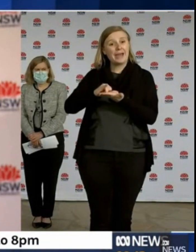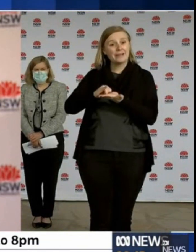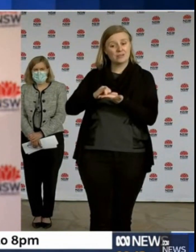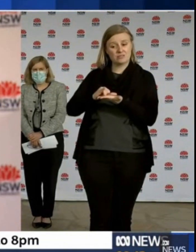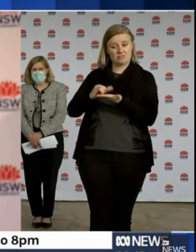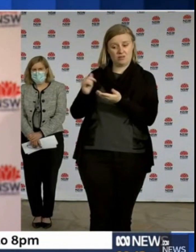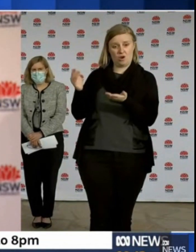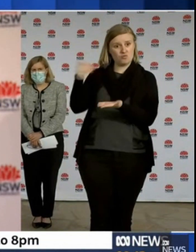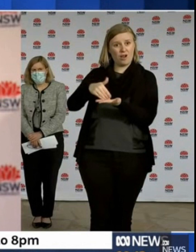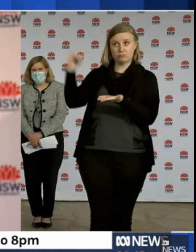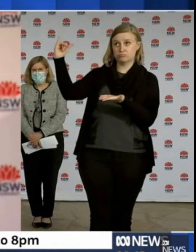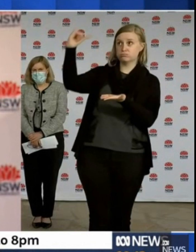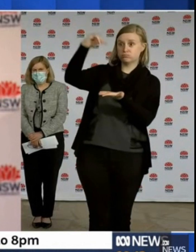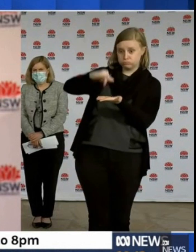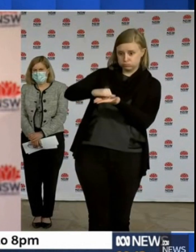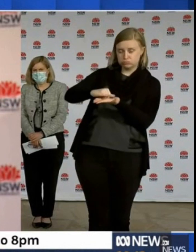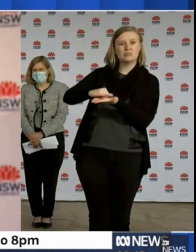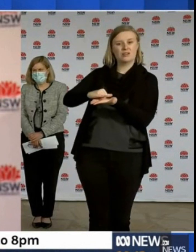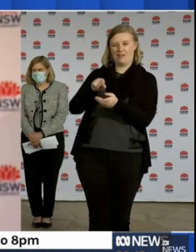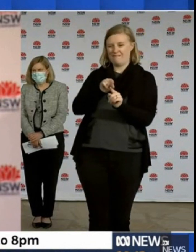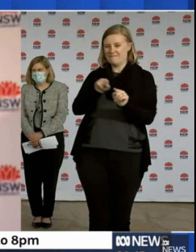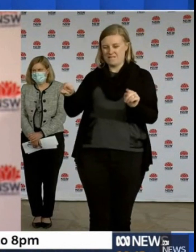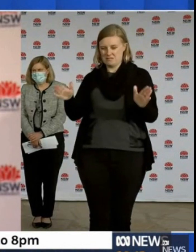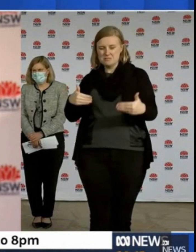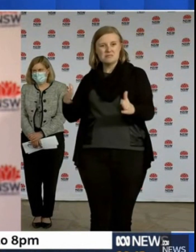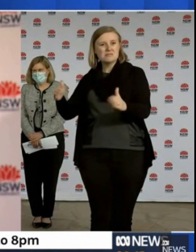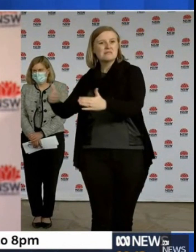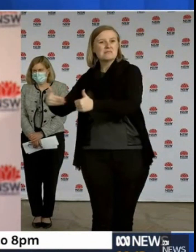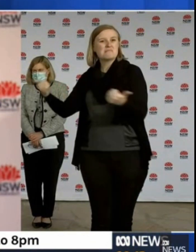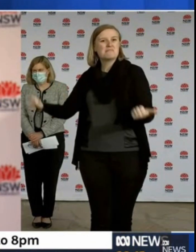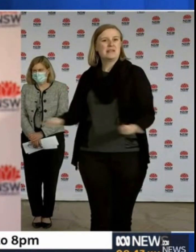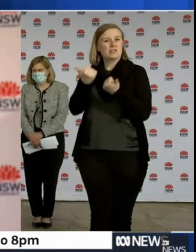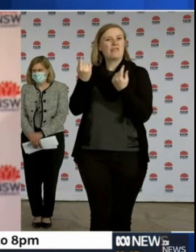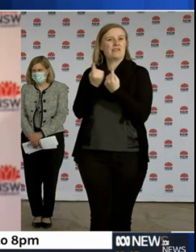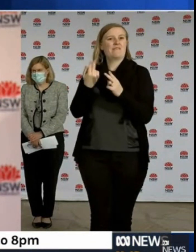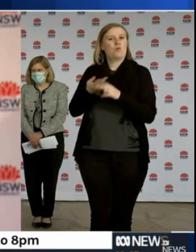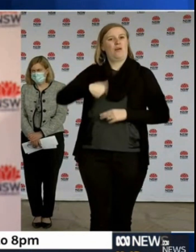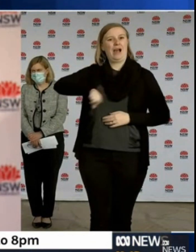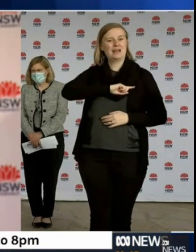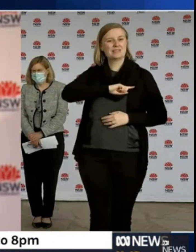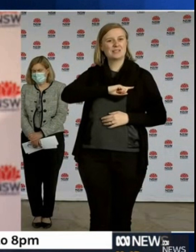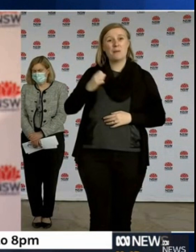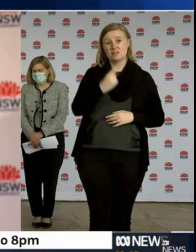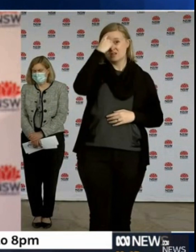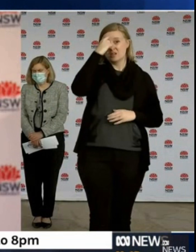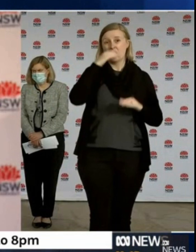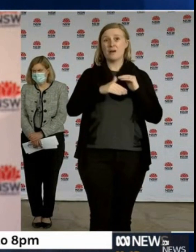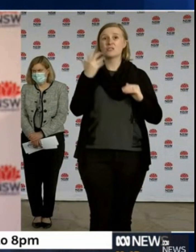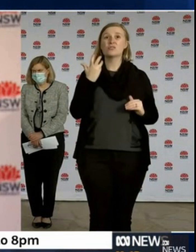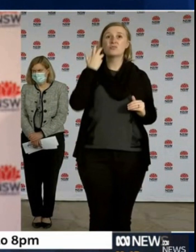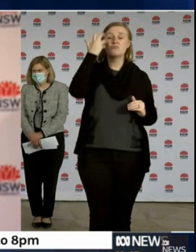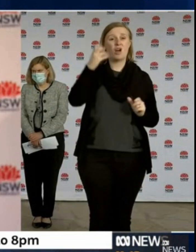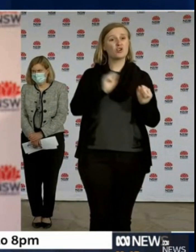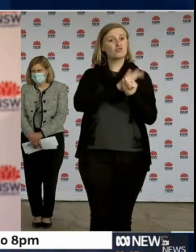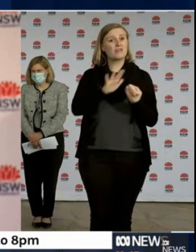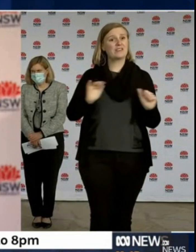valuable freight. It's making sure post-COVID that airlines aren't giving up on Australia, because we have to think about life